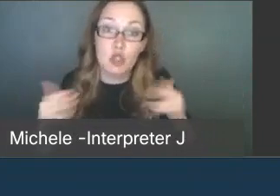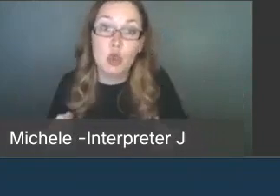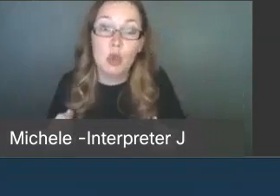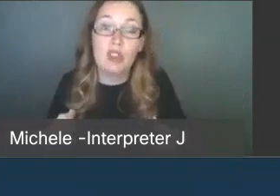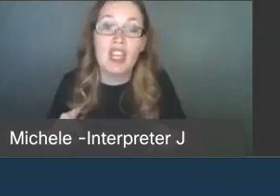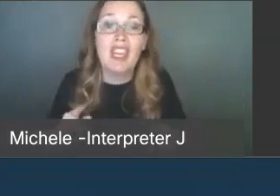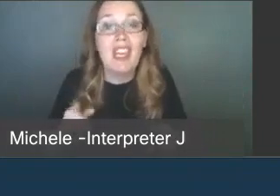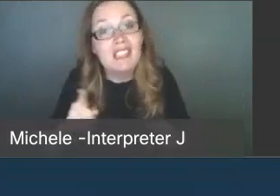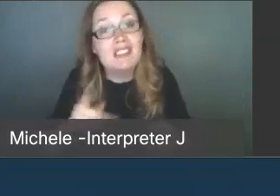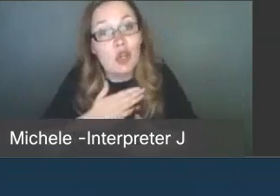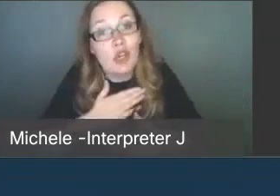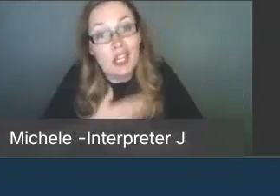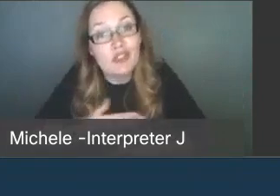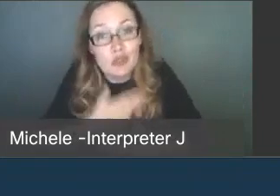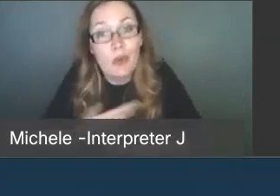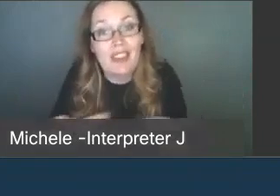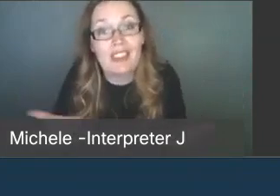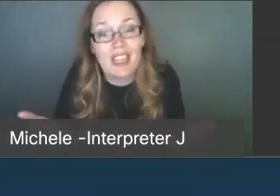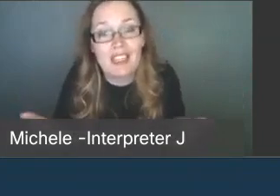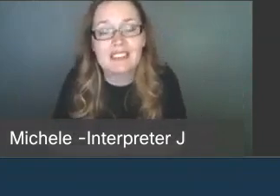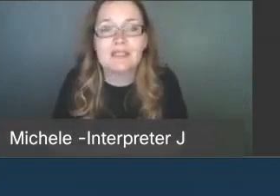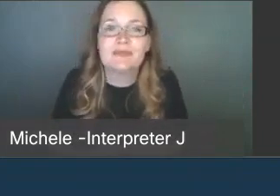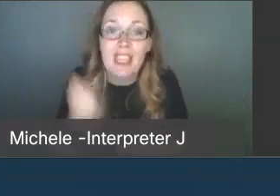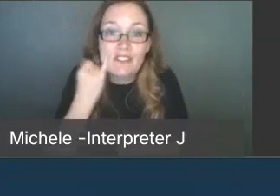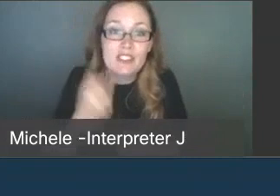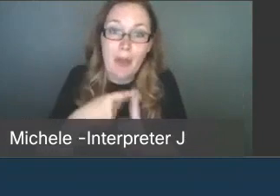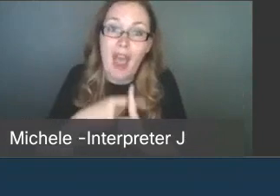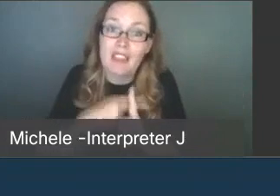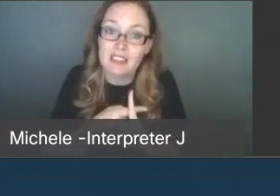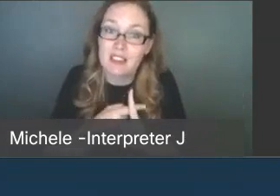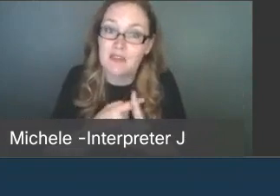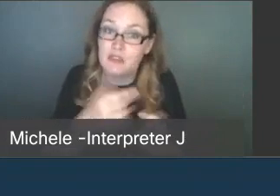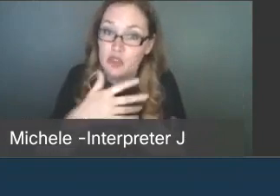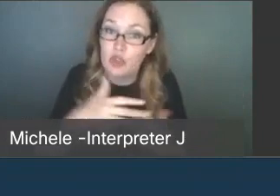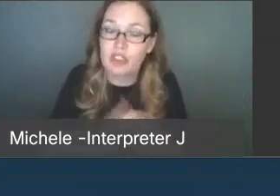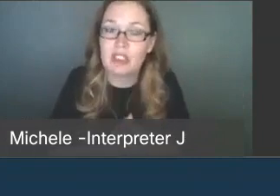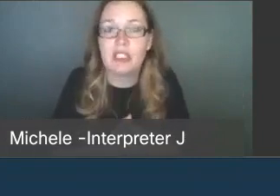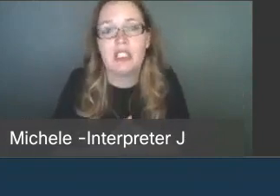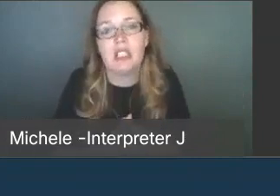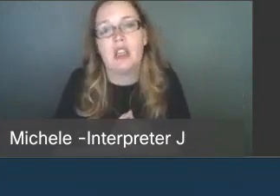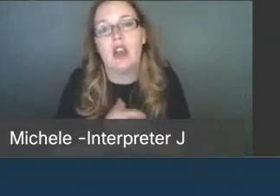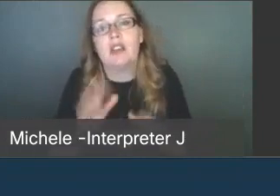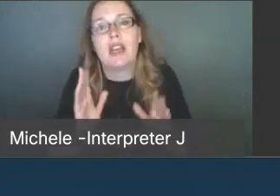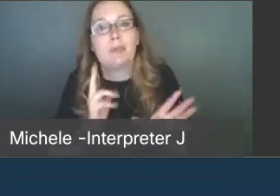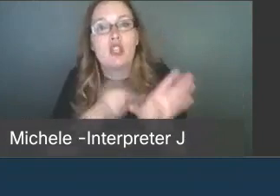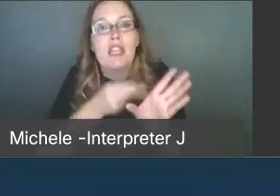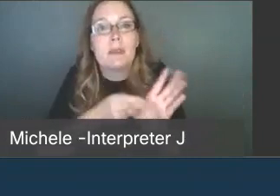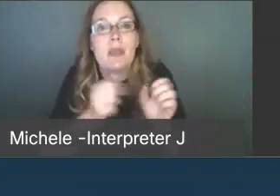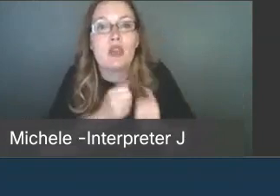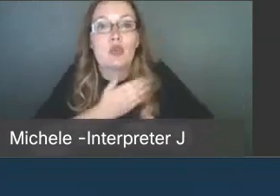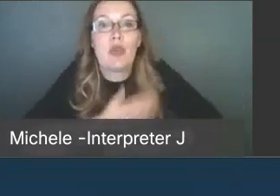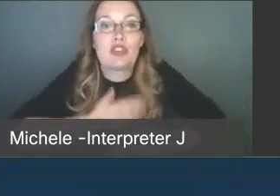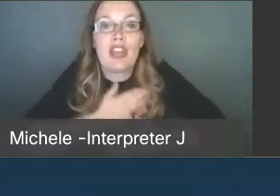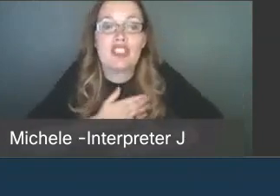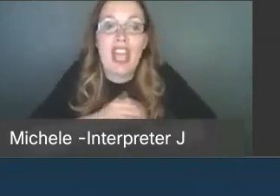they enjoy, so long as it's pro-social. So taking away the opportunity for recreational activities, for example. And again, if